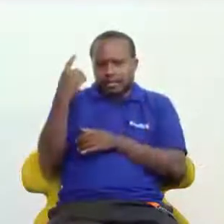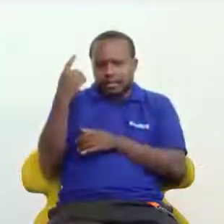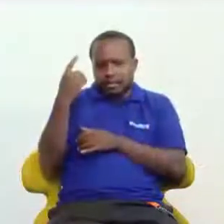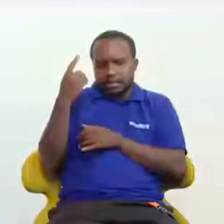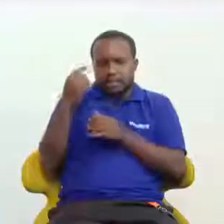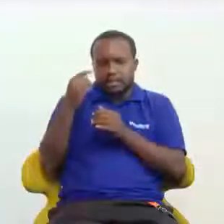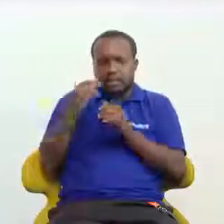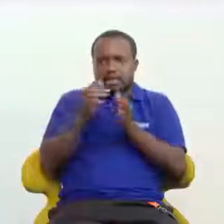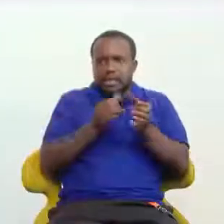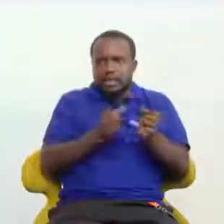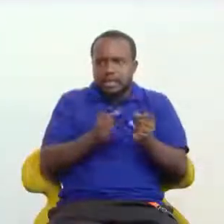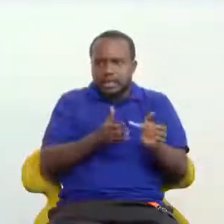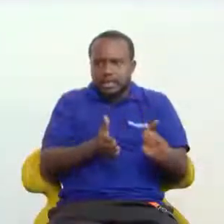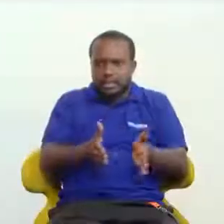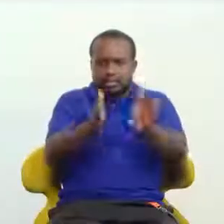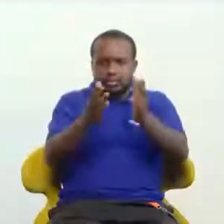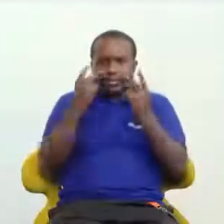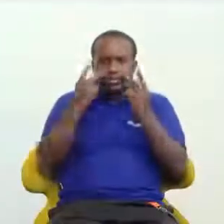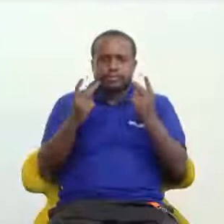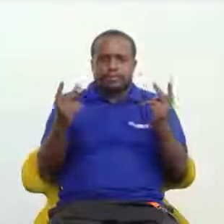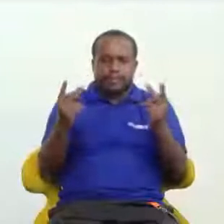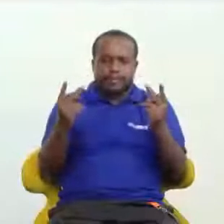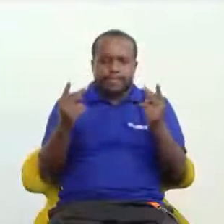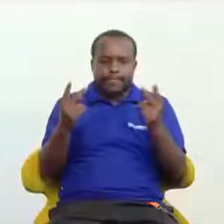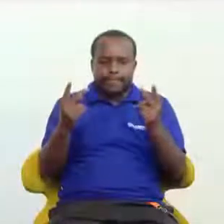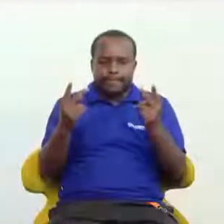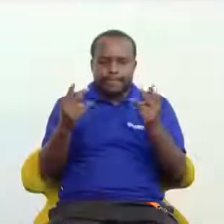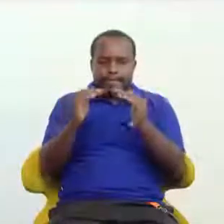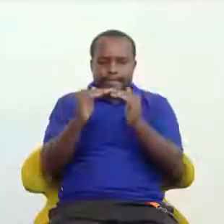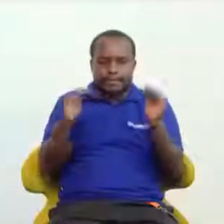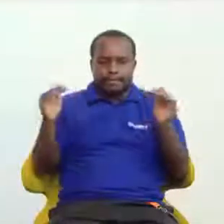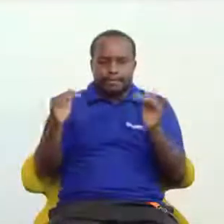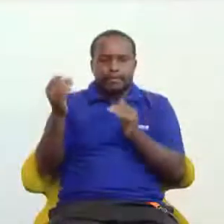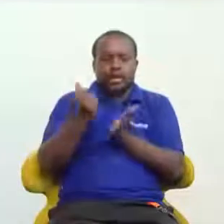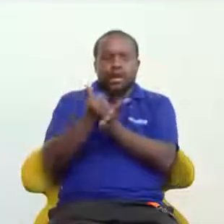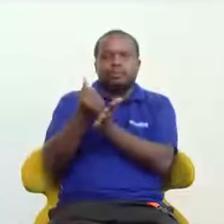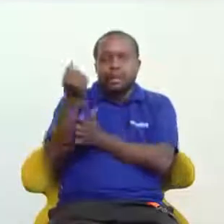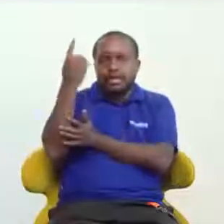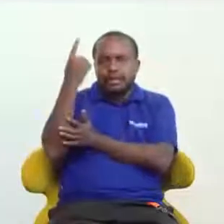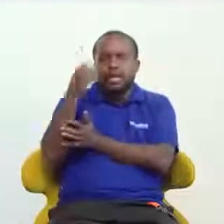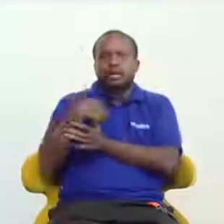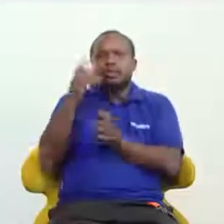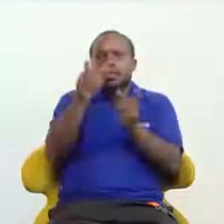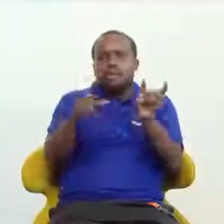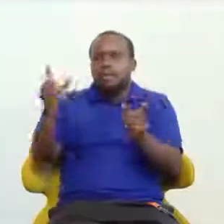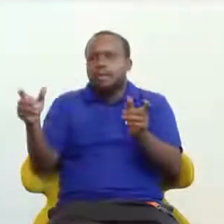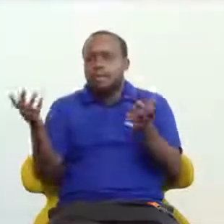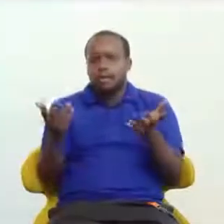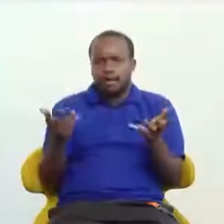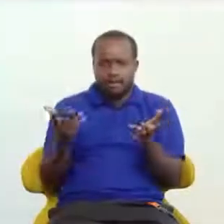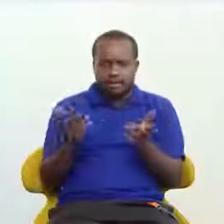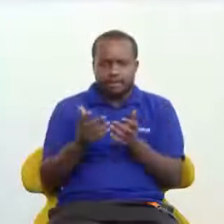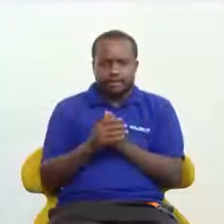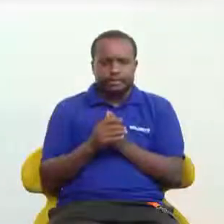street view, a little pun, but with a street view level of understanding. You know where the people are. You know where the potholes